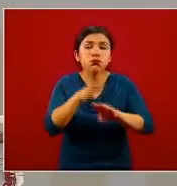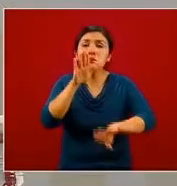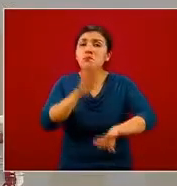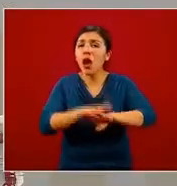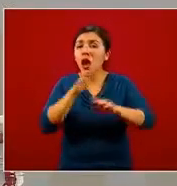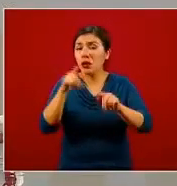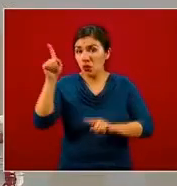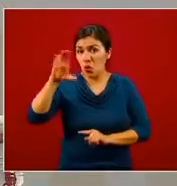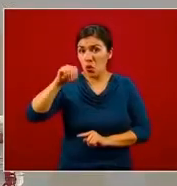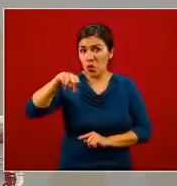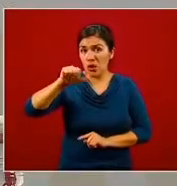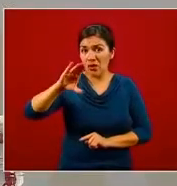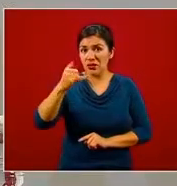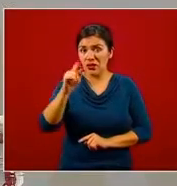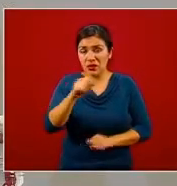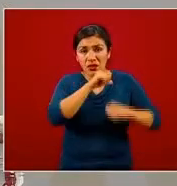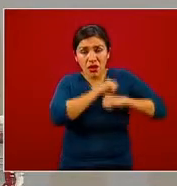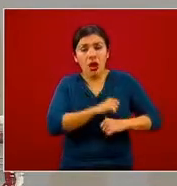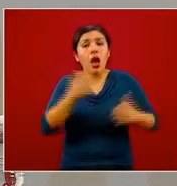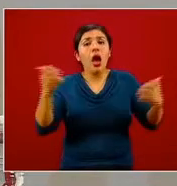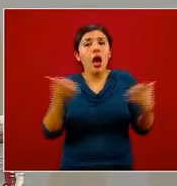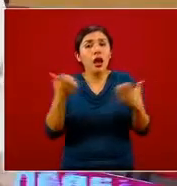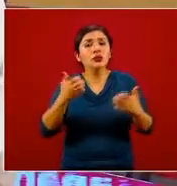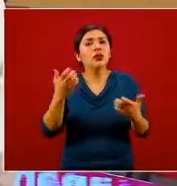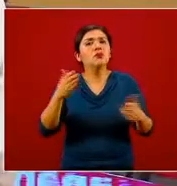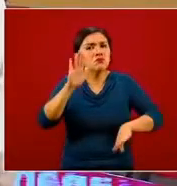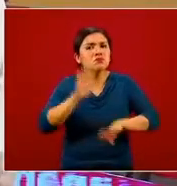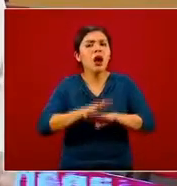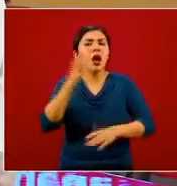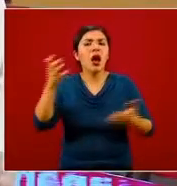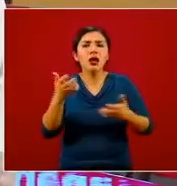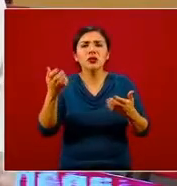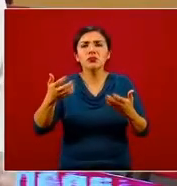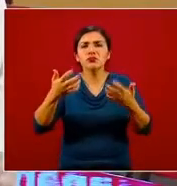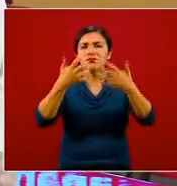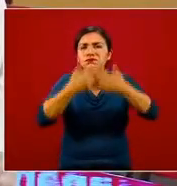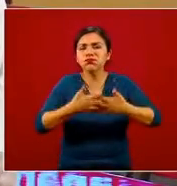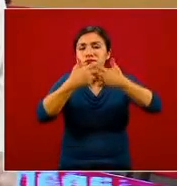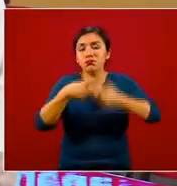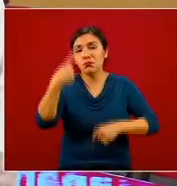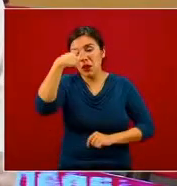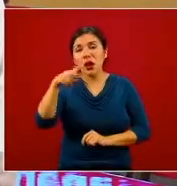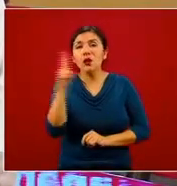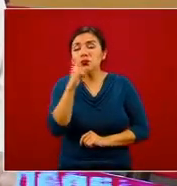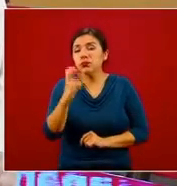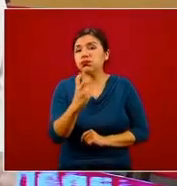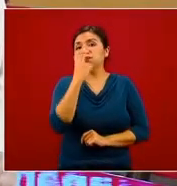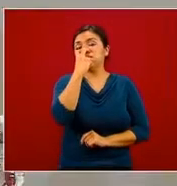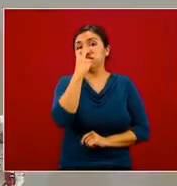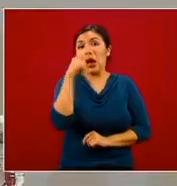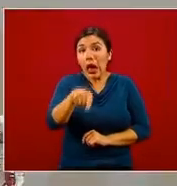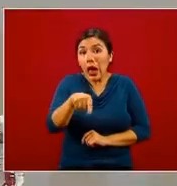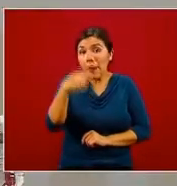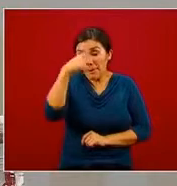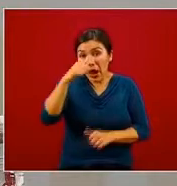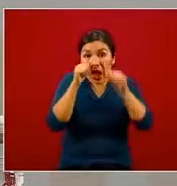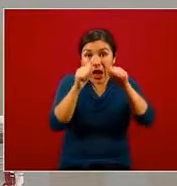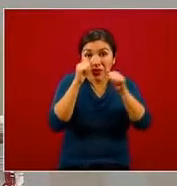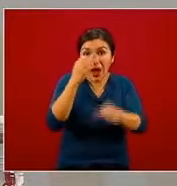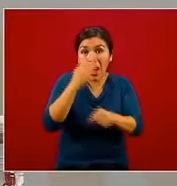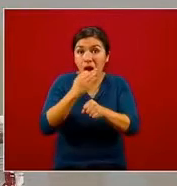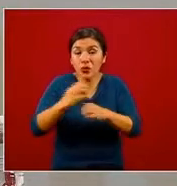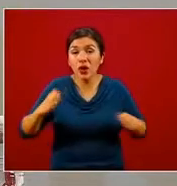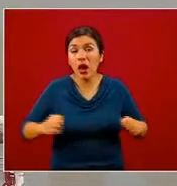CONACYT's financing has increased. One of the orders of the president was to have